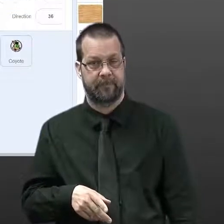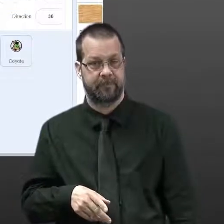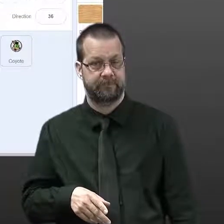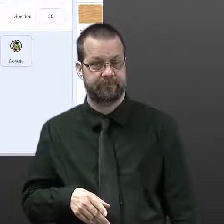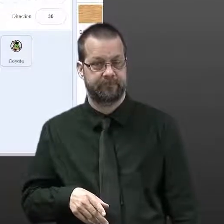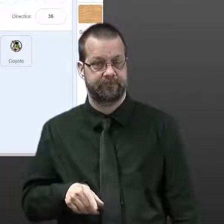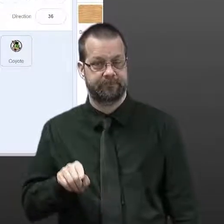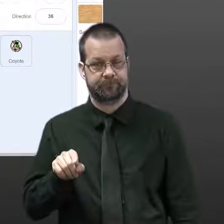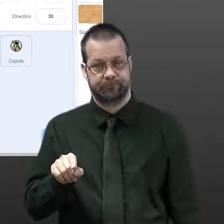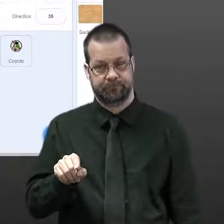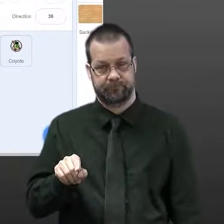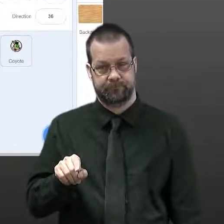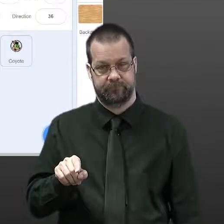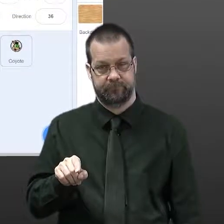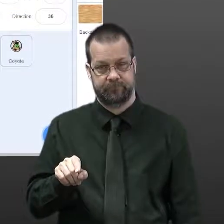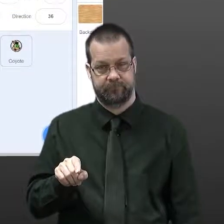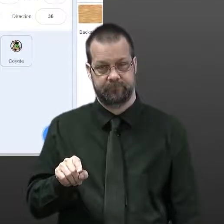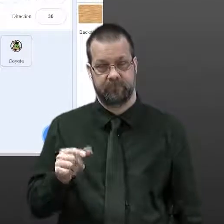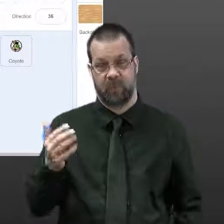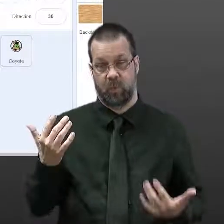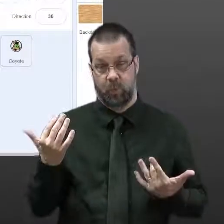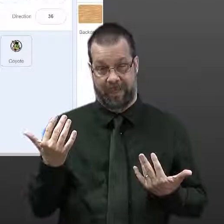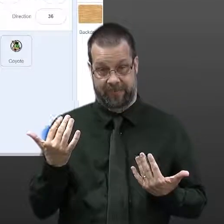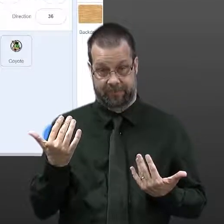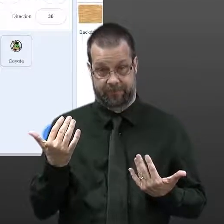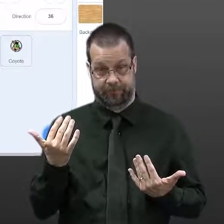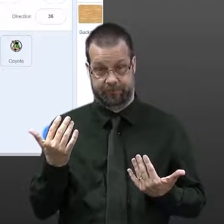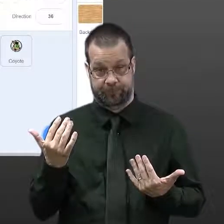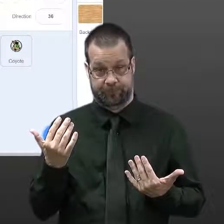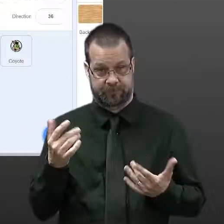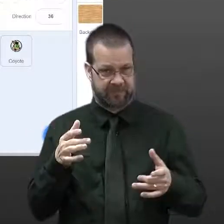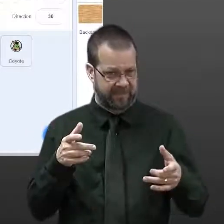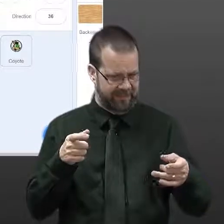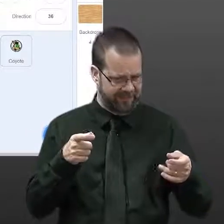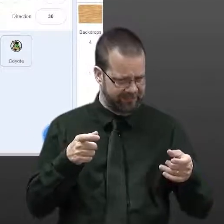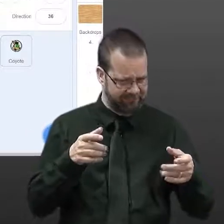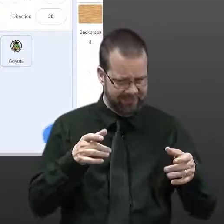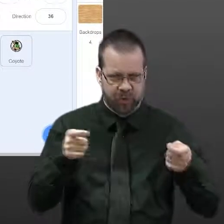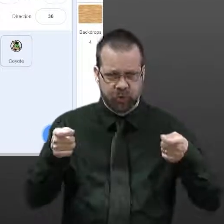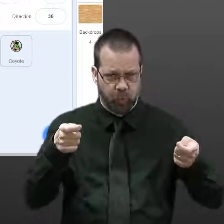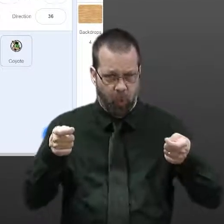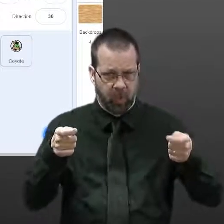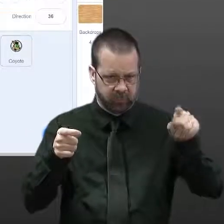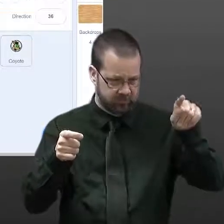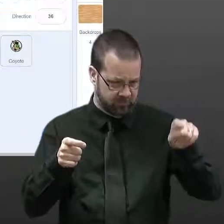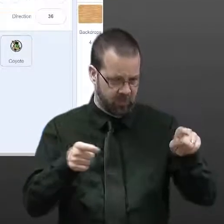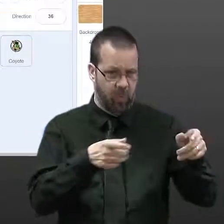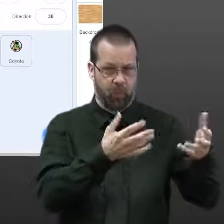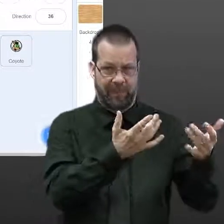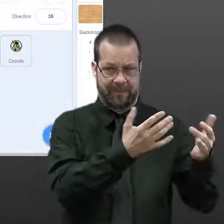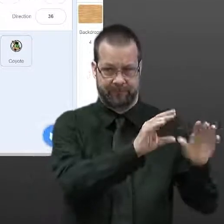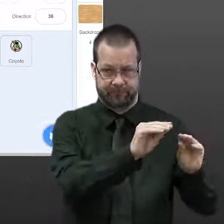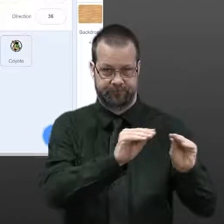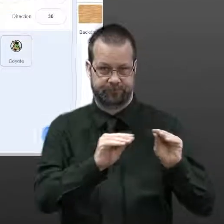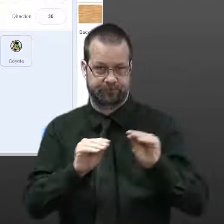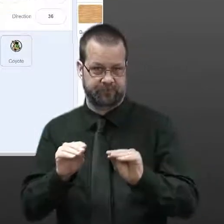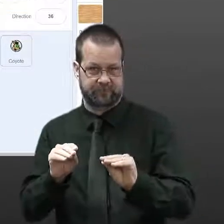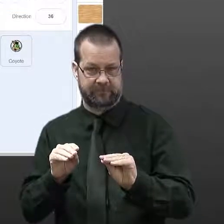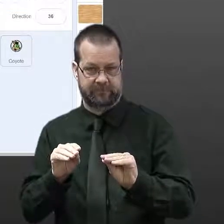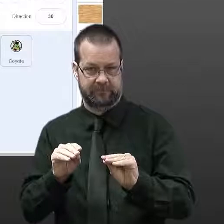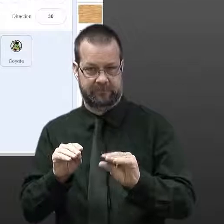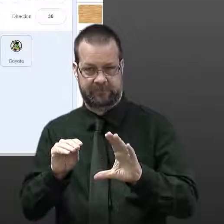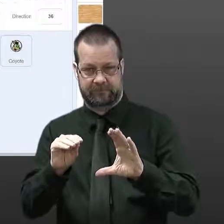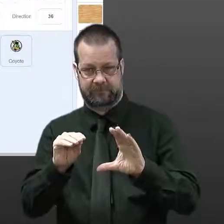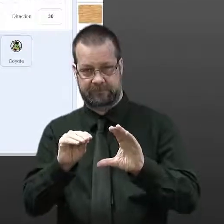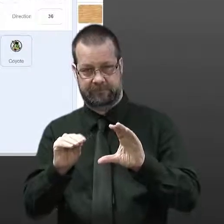So start sound power up, we are going to wait in control. You can find the wait block, and this will go right after the